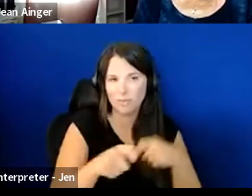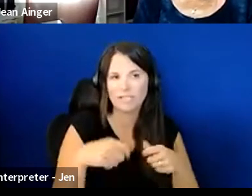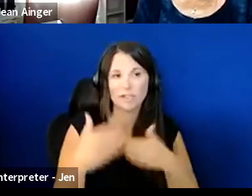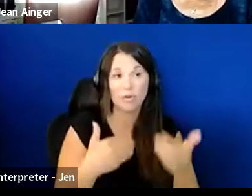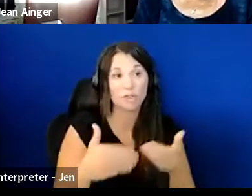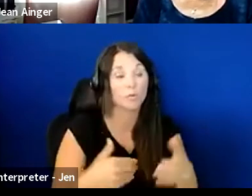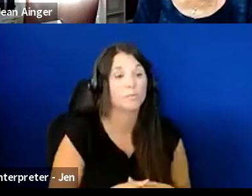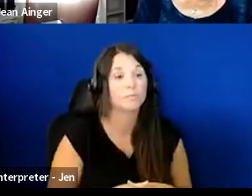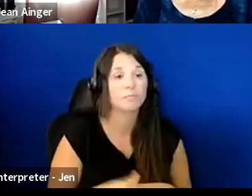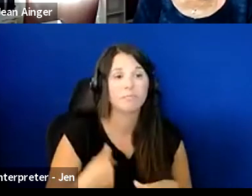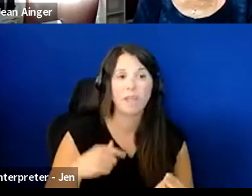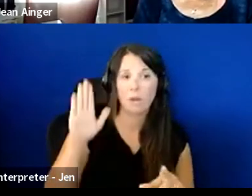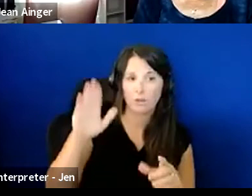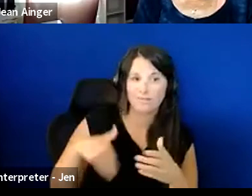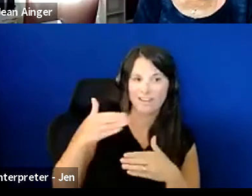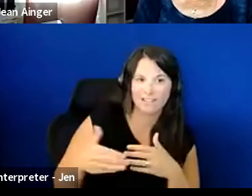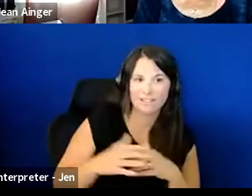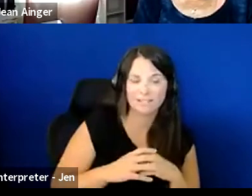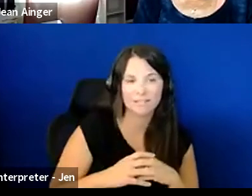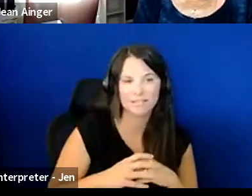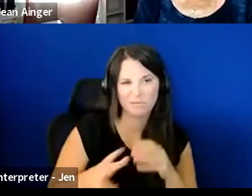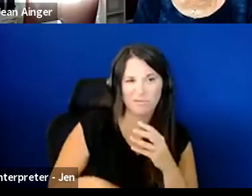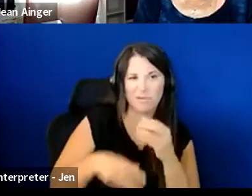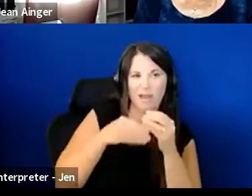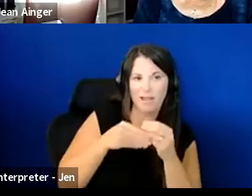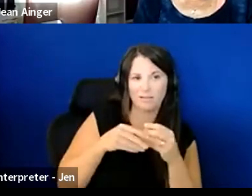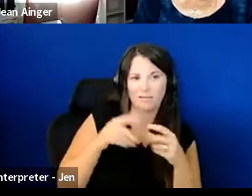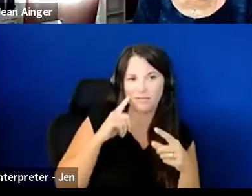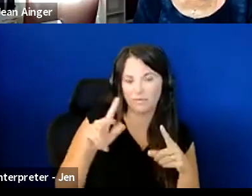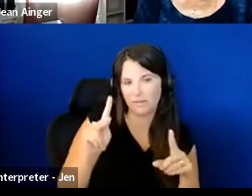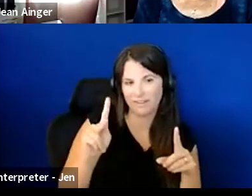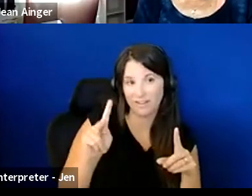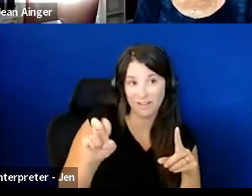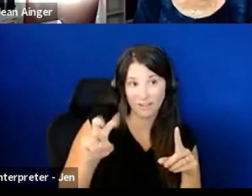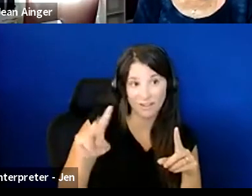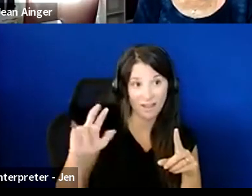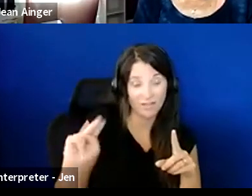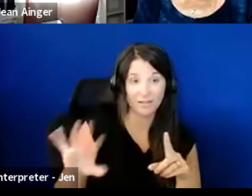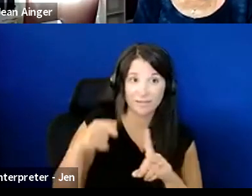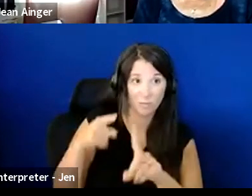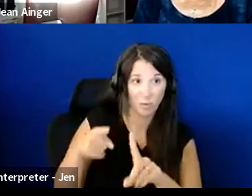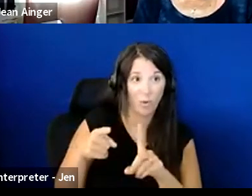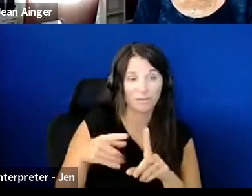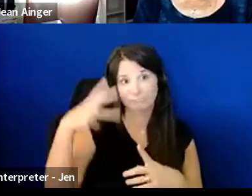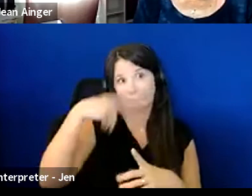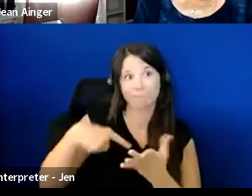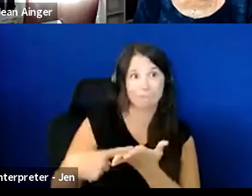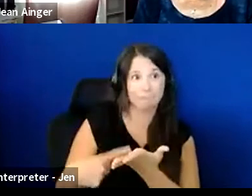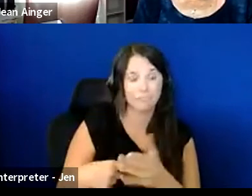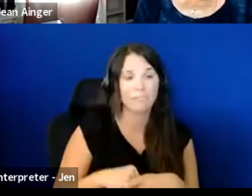I'll go next to kind of build on what Kevin has so eloquently discussed. Nursing,